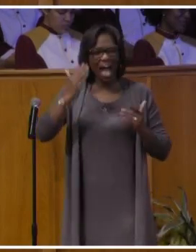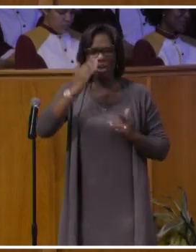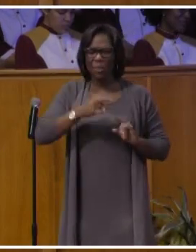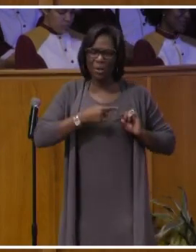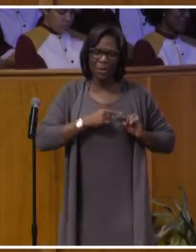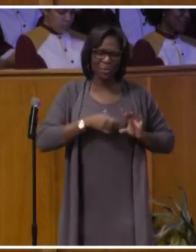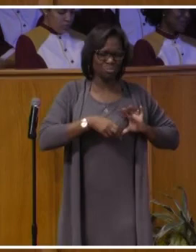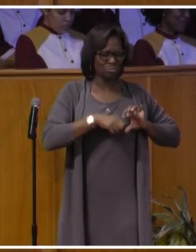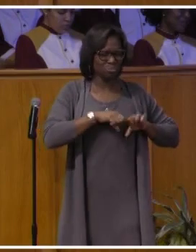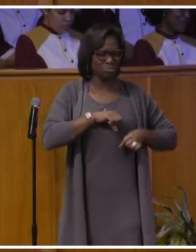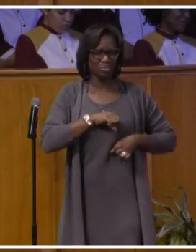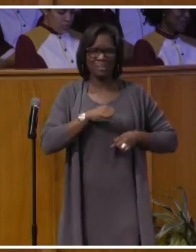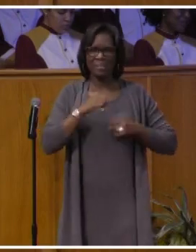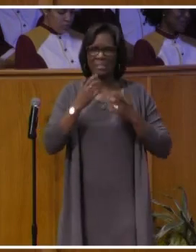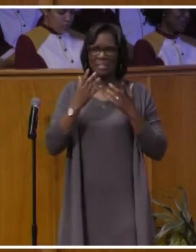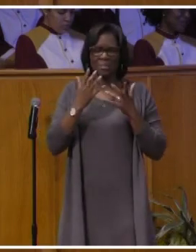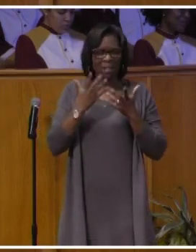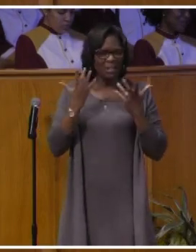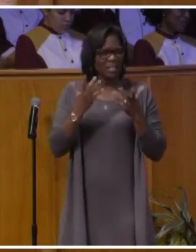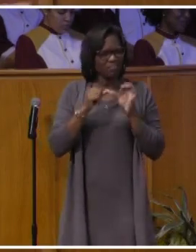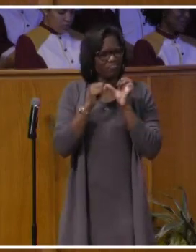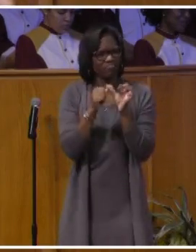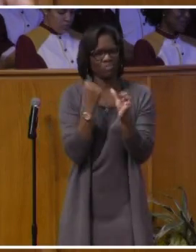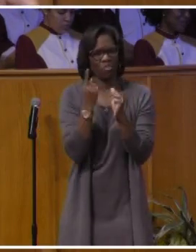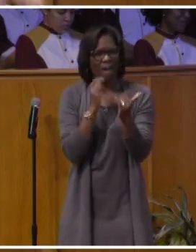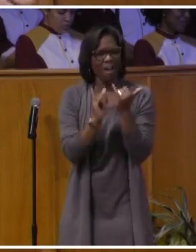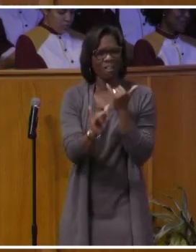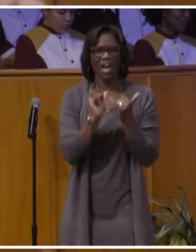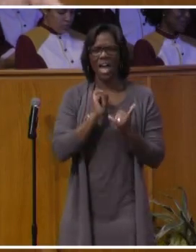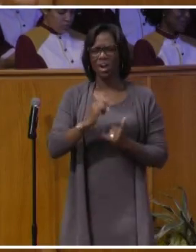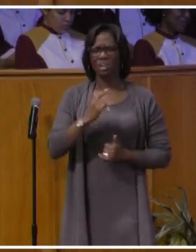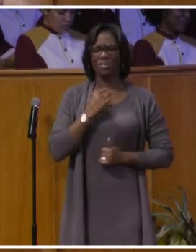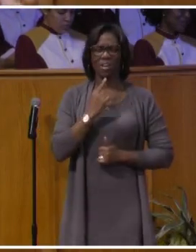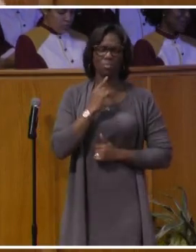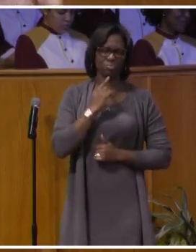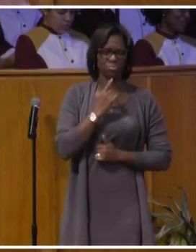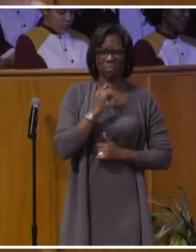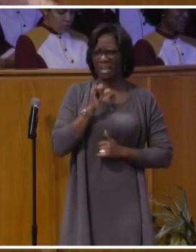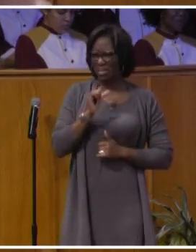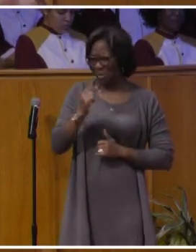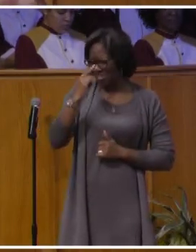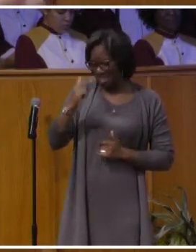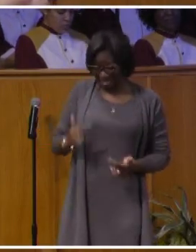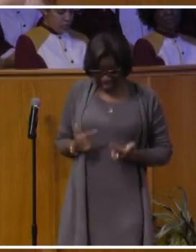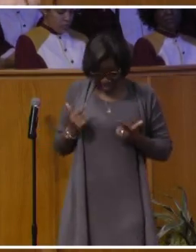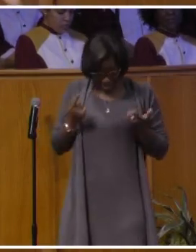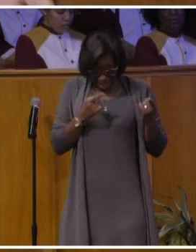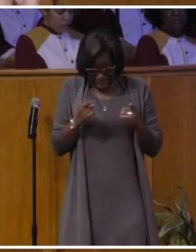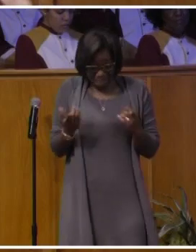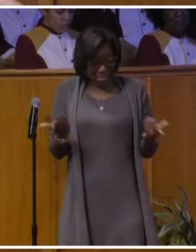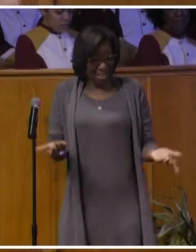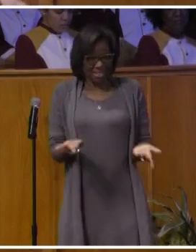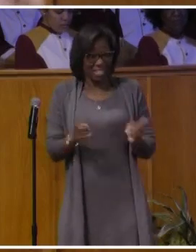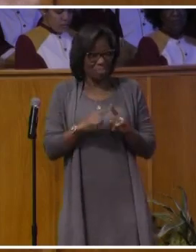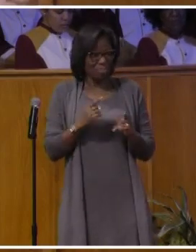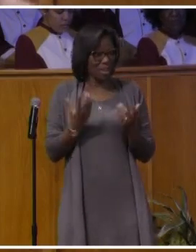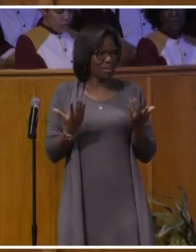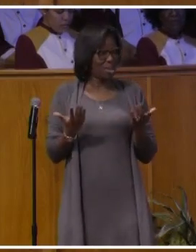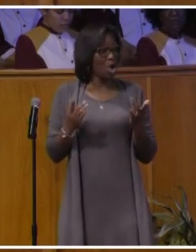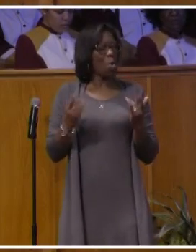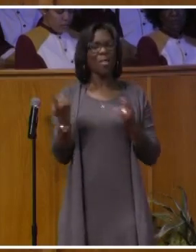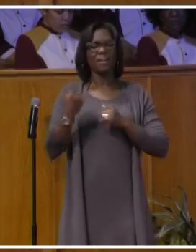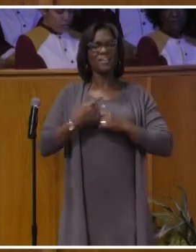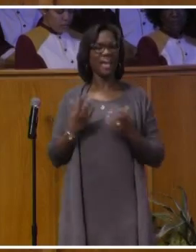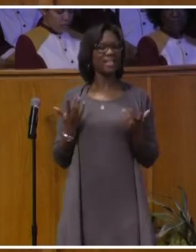hurts. I know it's been chronic. I know it's disappointed you. I know you didn't think life would turn out like this. But at the end of the day, you have to be